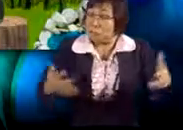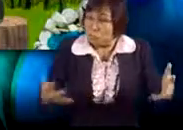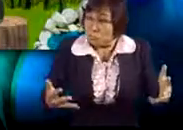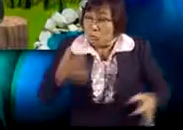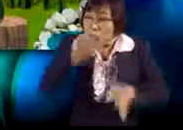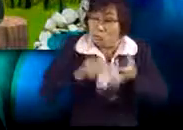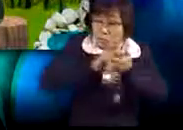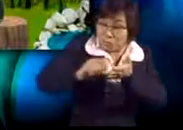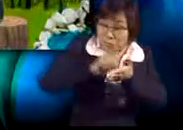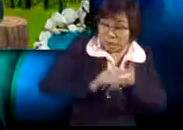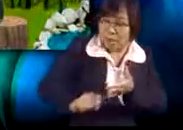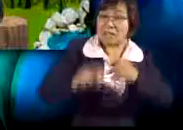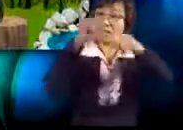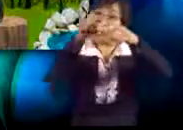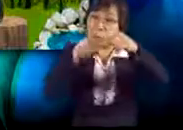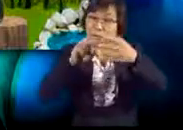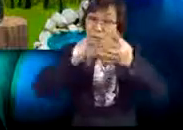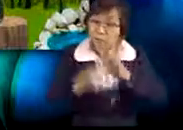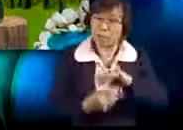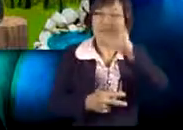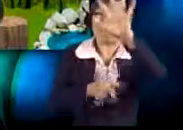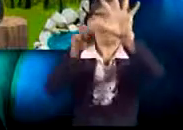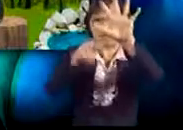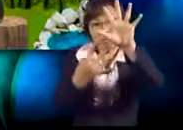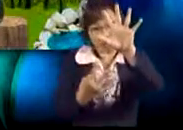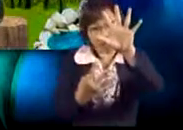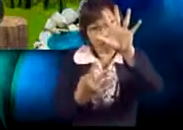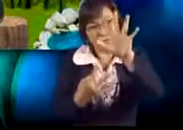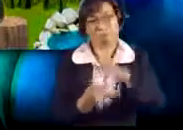So, if we write it as a fraction, it will be